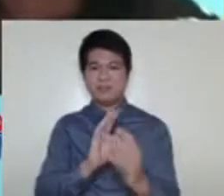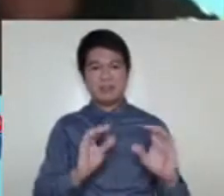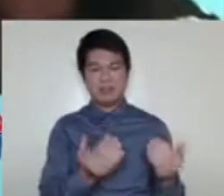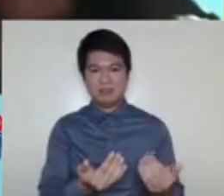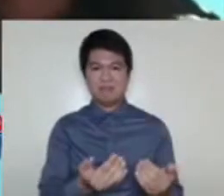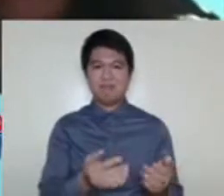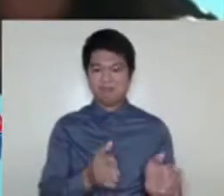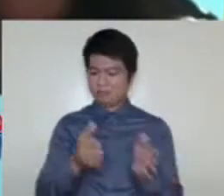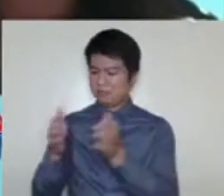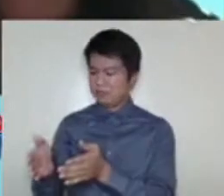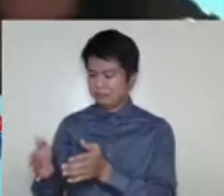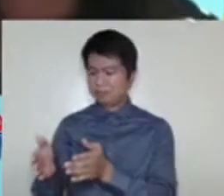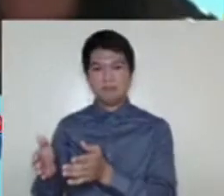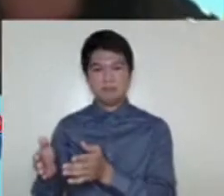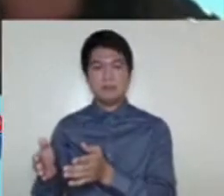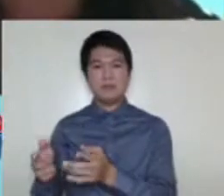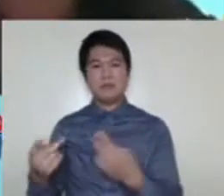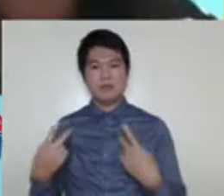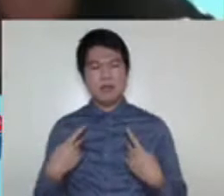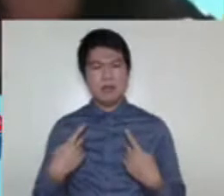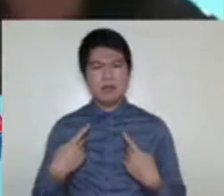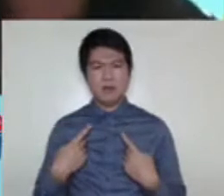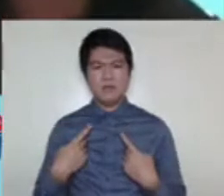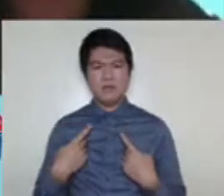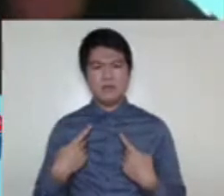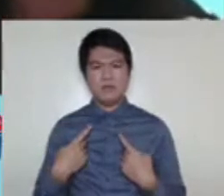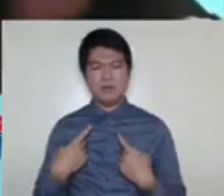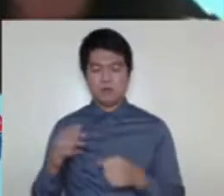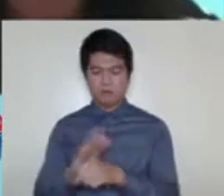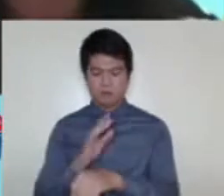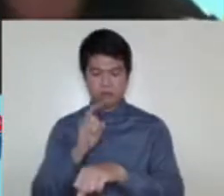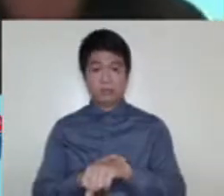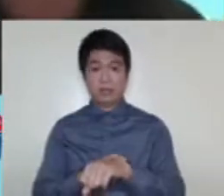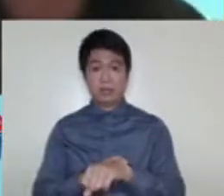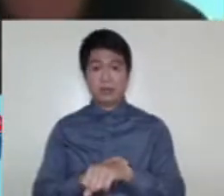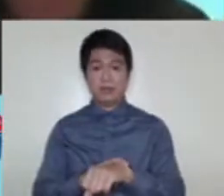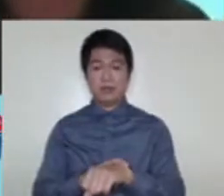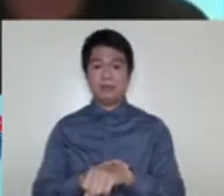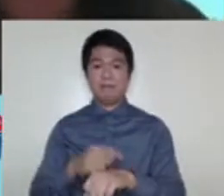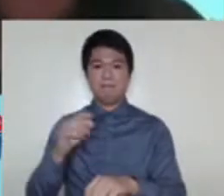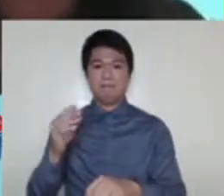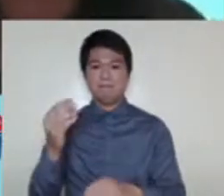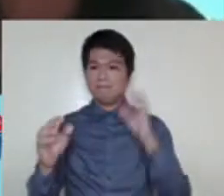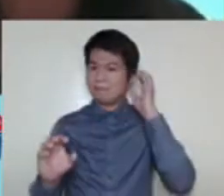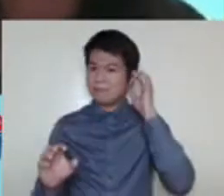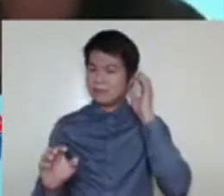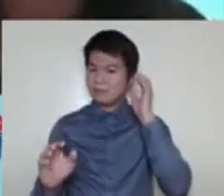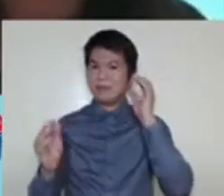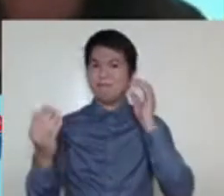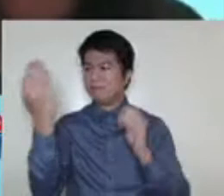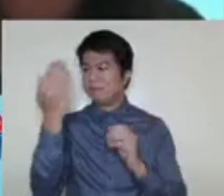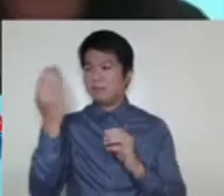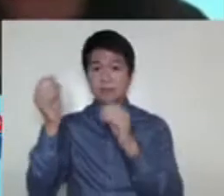your screen, you also have here our full-time teacher broadcasters. Now, when we say full-time, we mean that these are